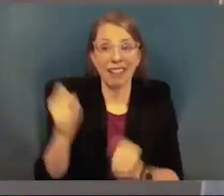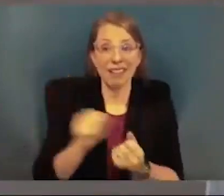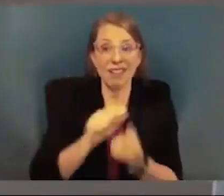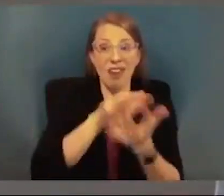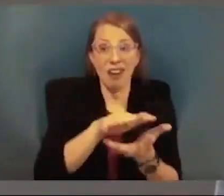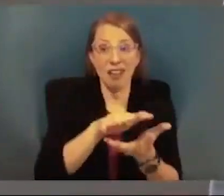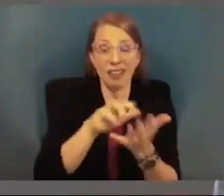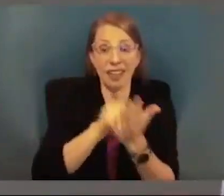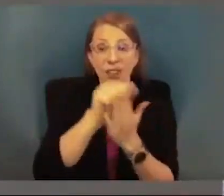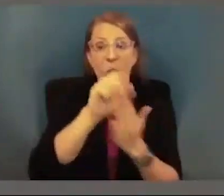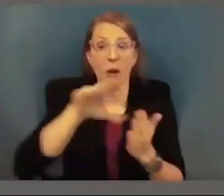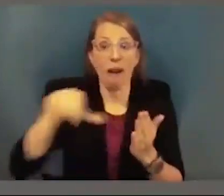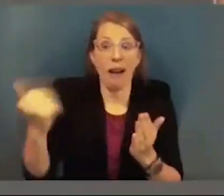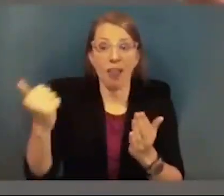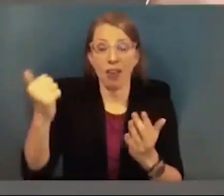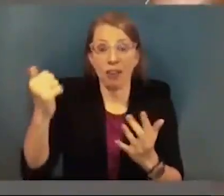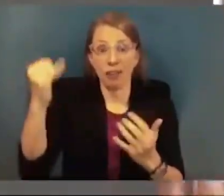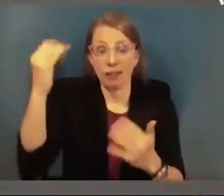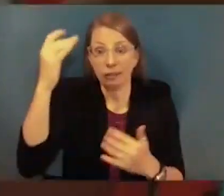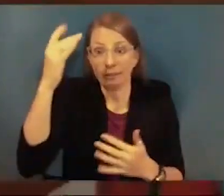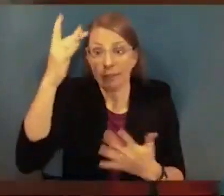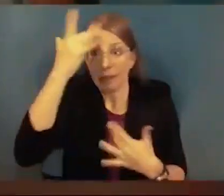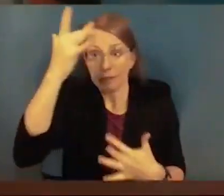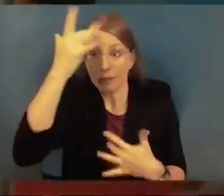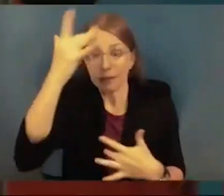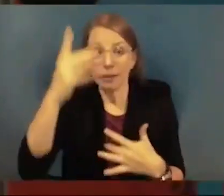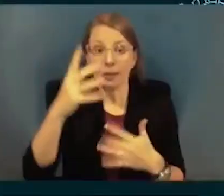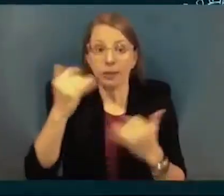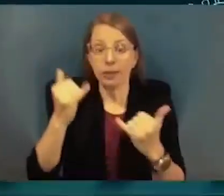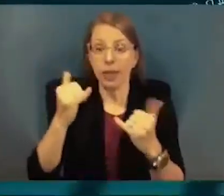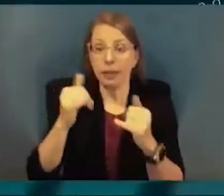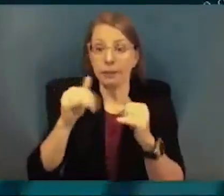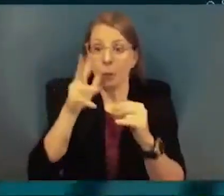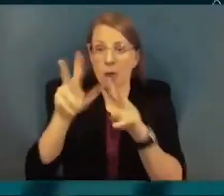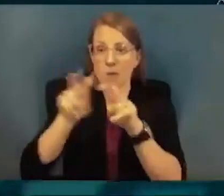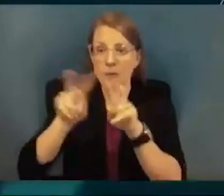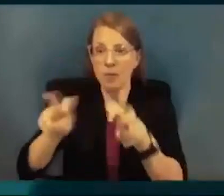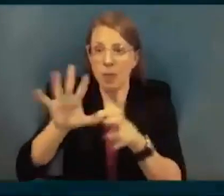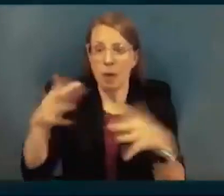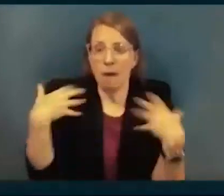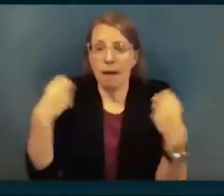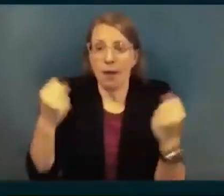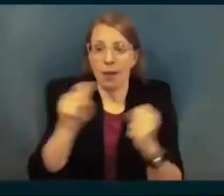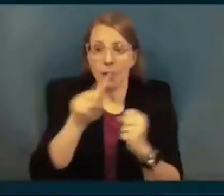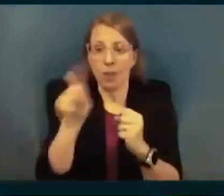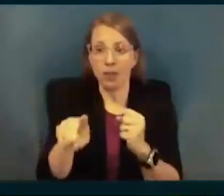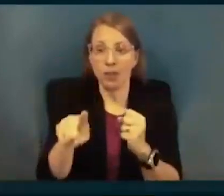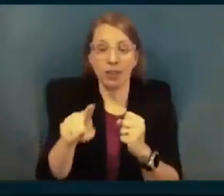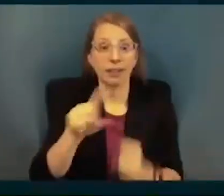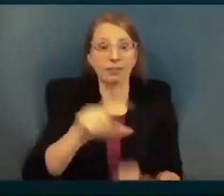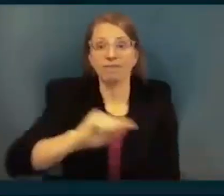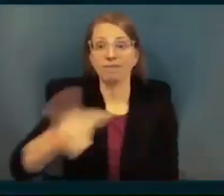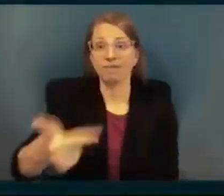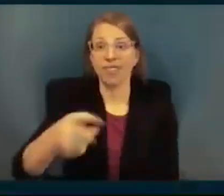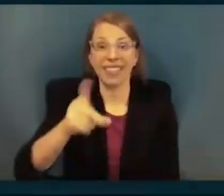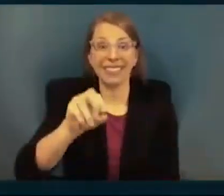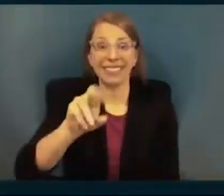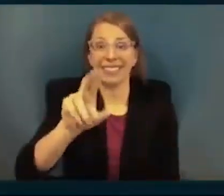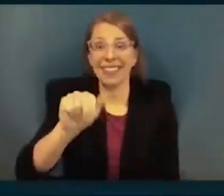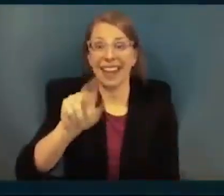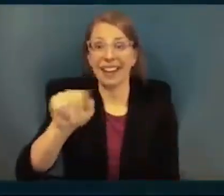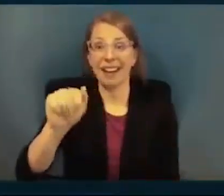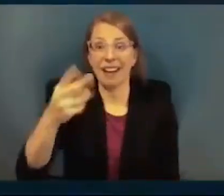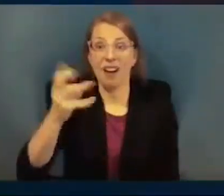and then answer your skin health questions. But first, let's get straight to our COVID count with Dr. Dana Hawkinson. Good morning to you. Yeah. The news isn't real